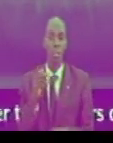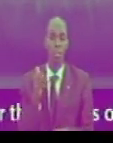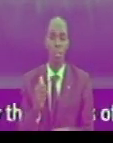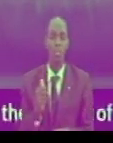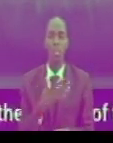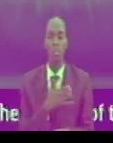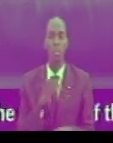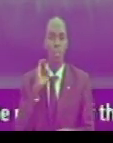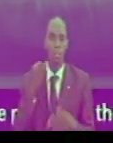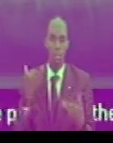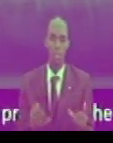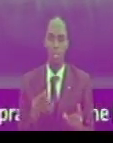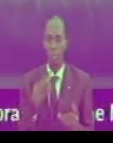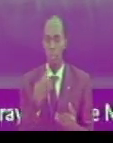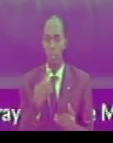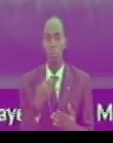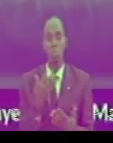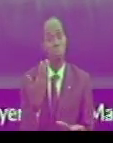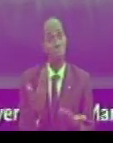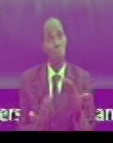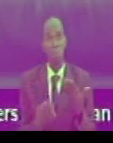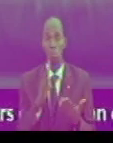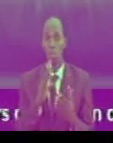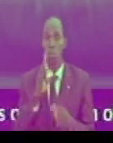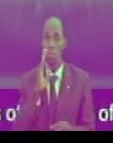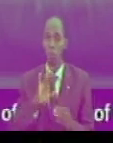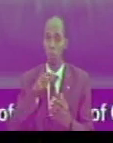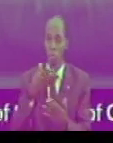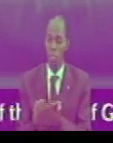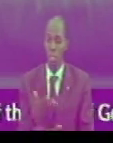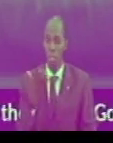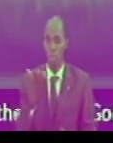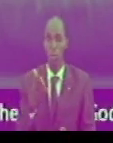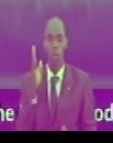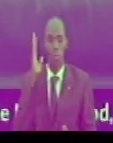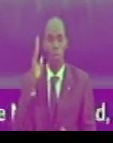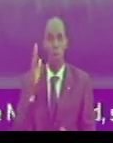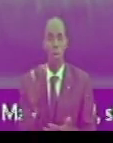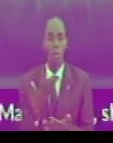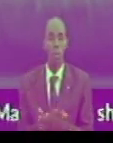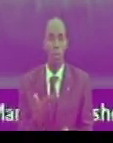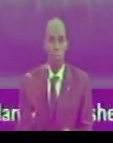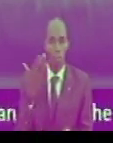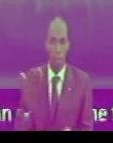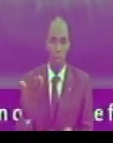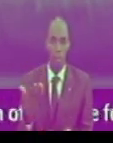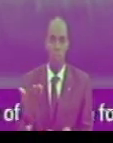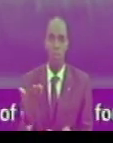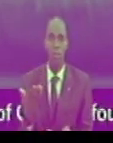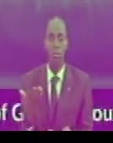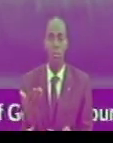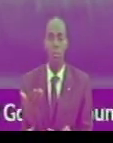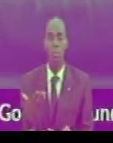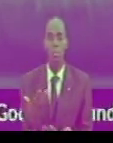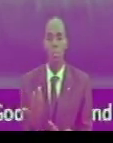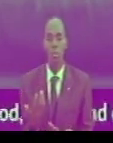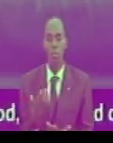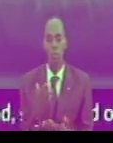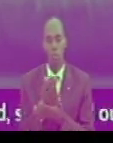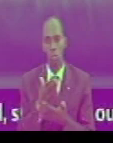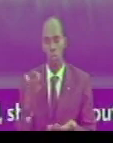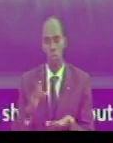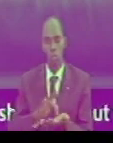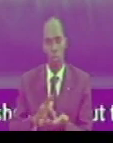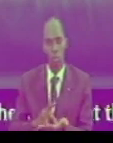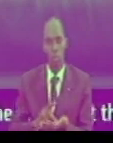nasal congestion inhaler just for me to sustain myself. And I said, okay. But on that